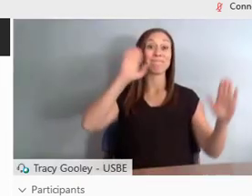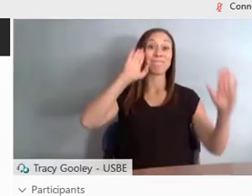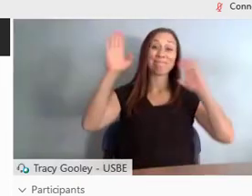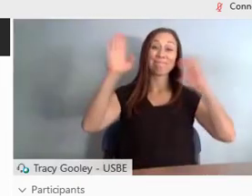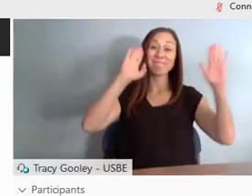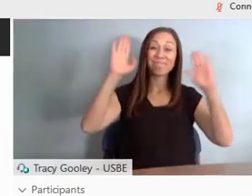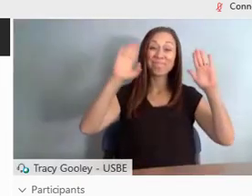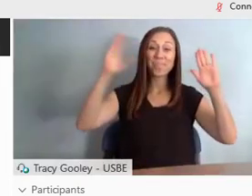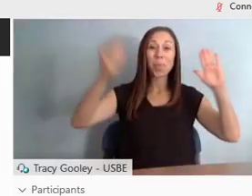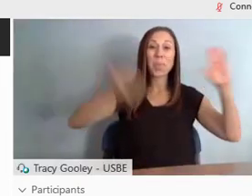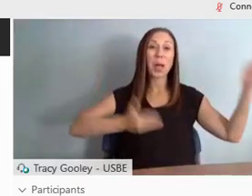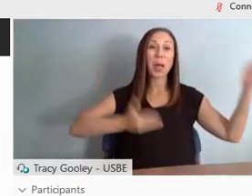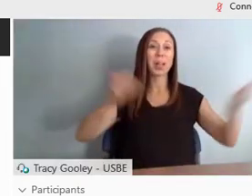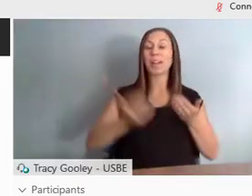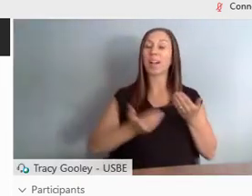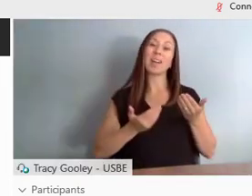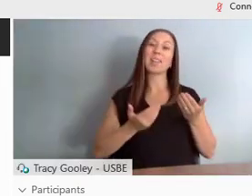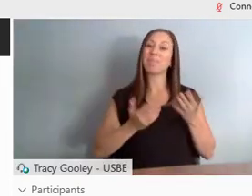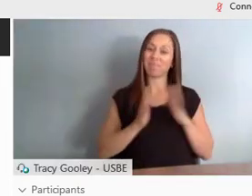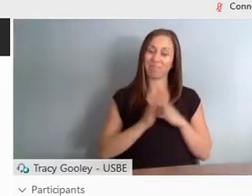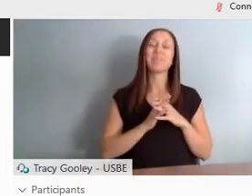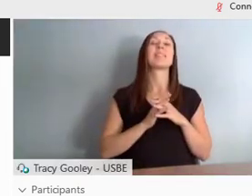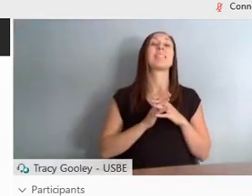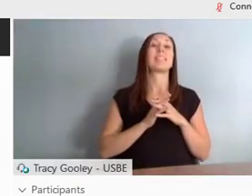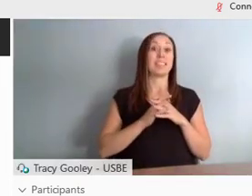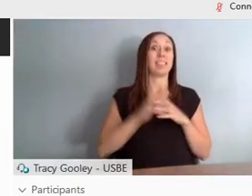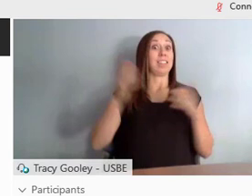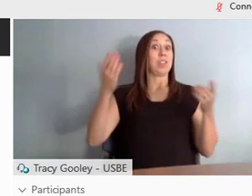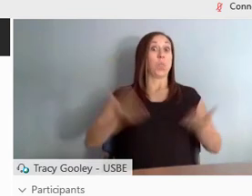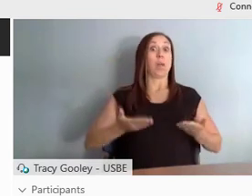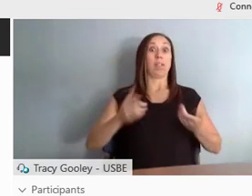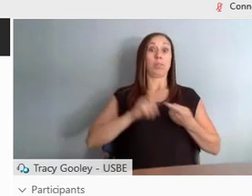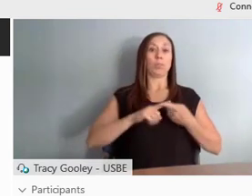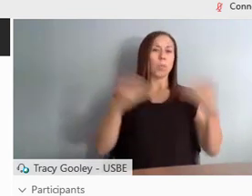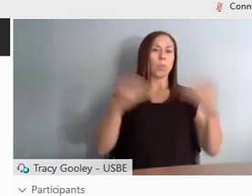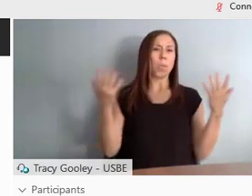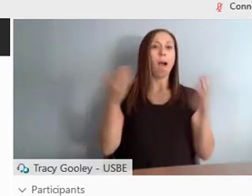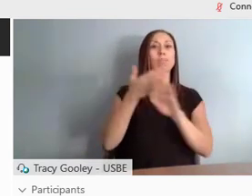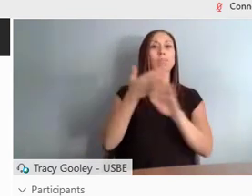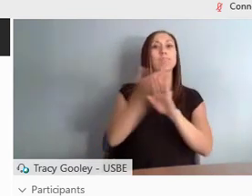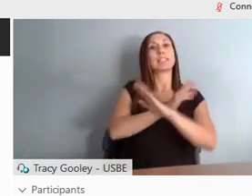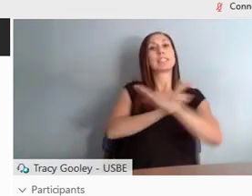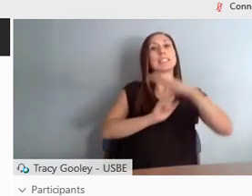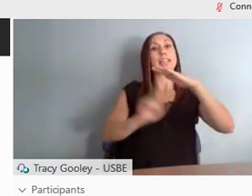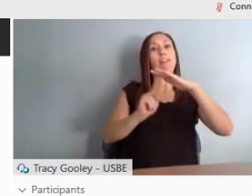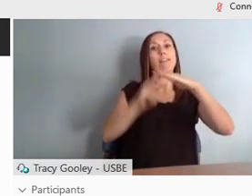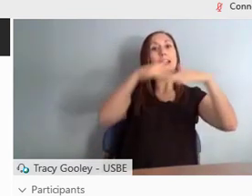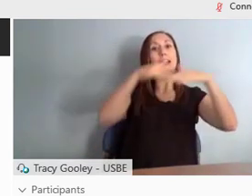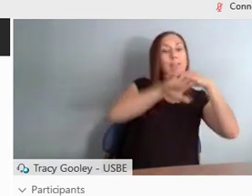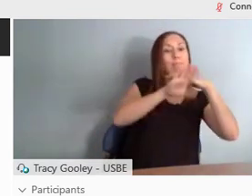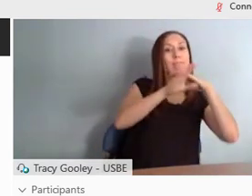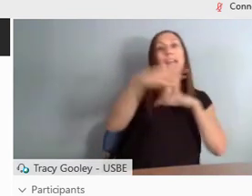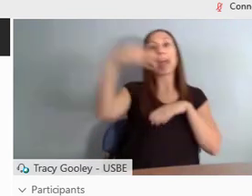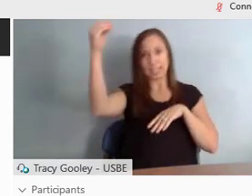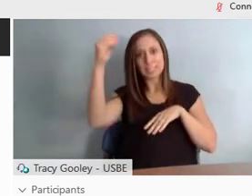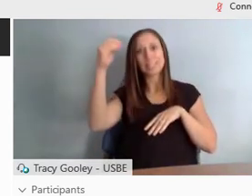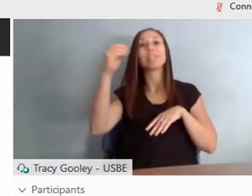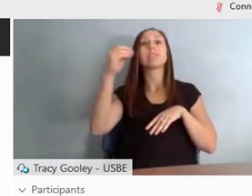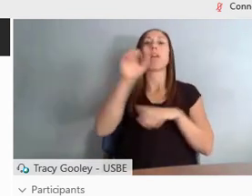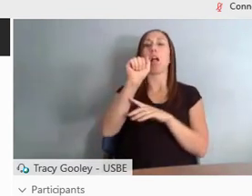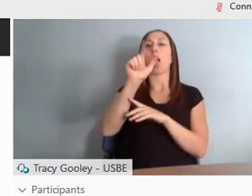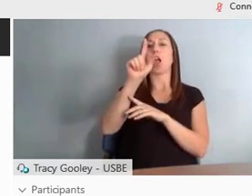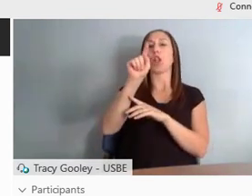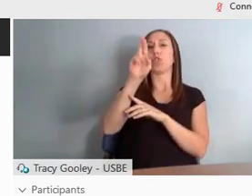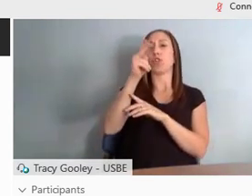Okay, welcome everybody to the Pre-Kindergarten Entry and Exit Profile Alternate